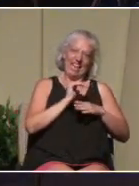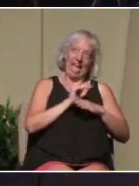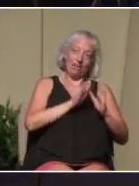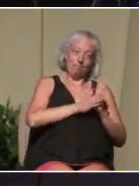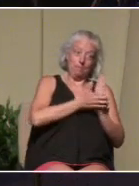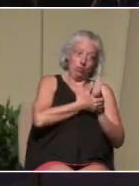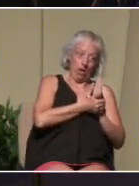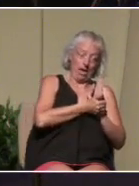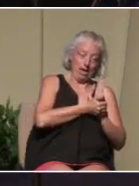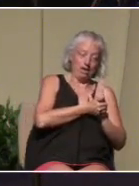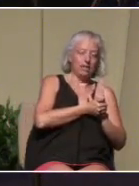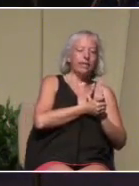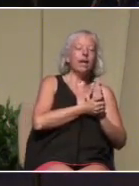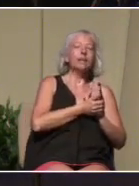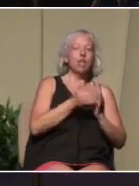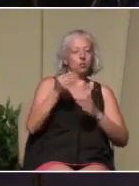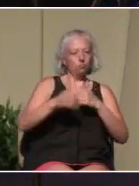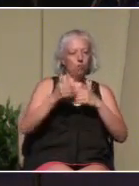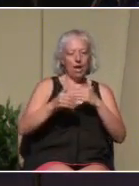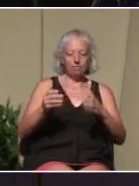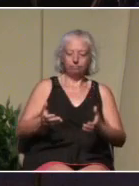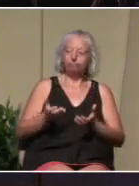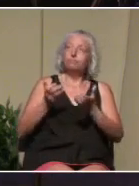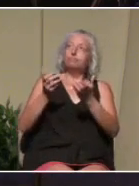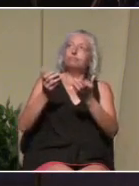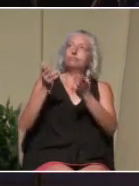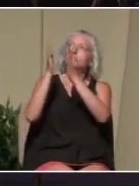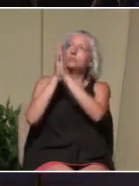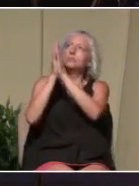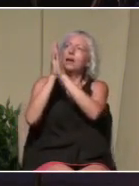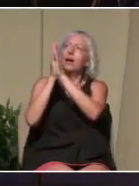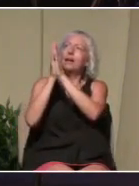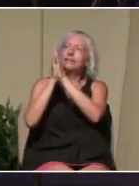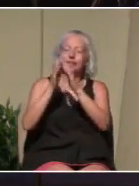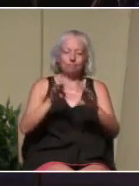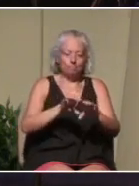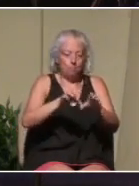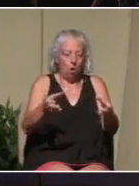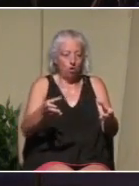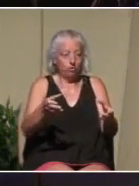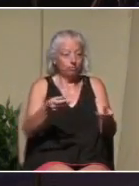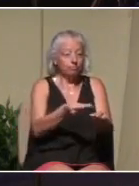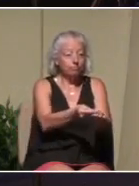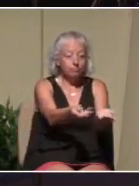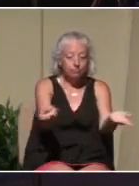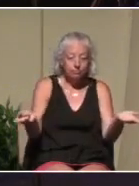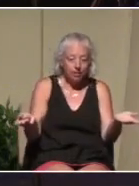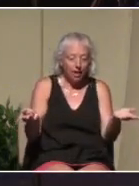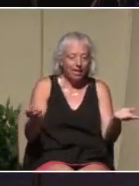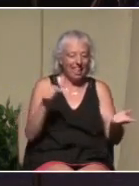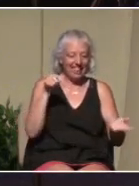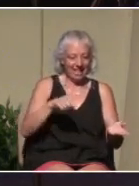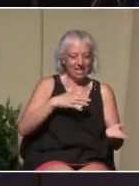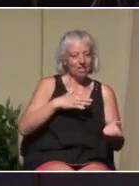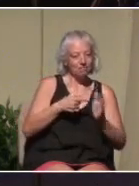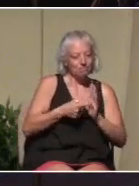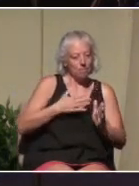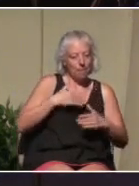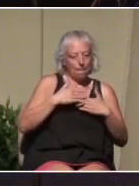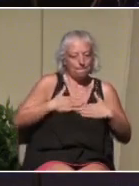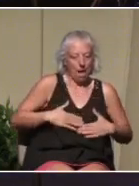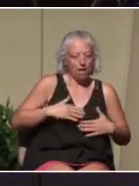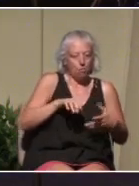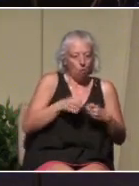took bread, and when he had given thanks, he broke it and said, "This is my body, which is for you. Do this in remembrance of